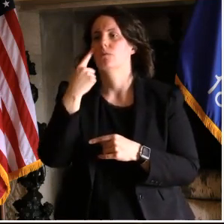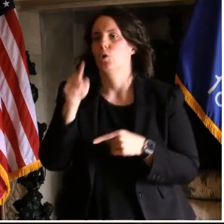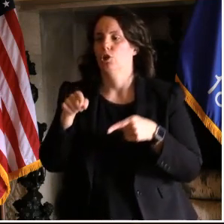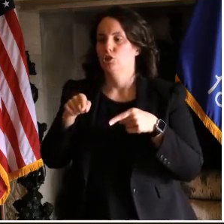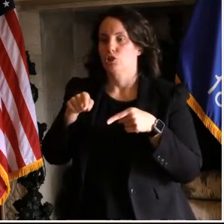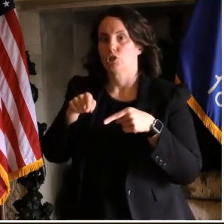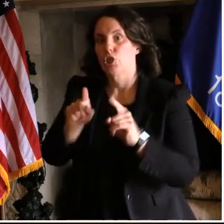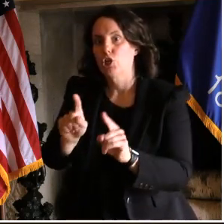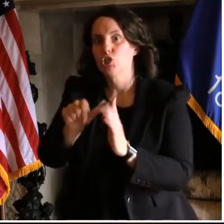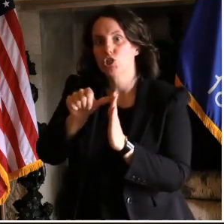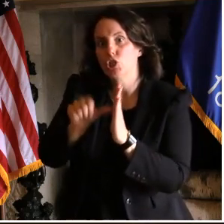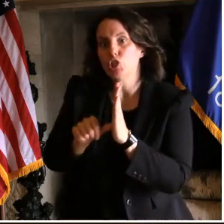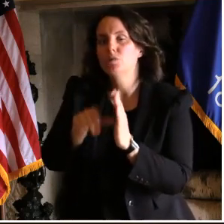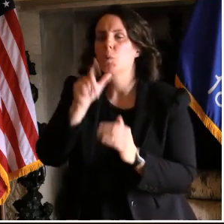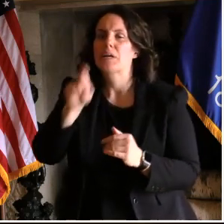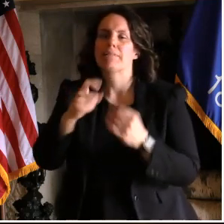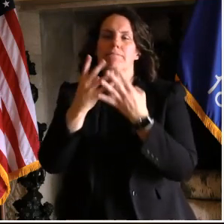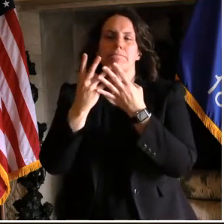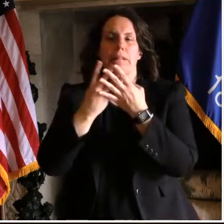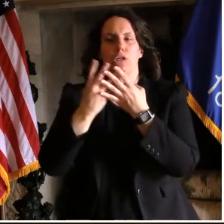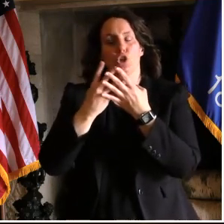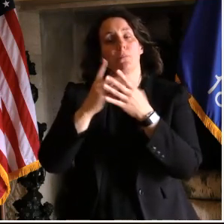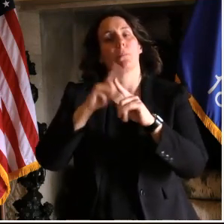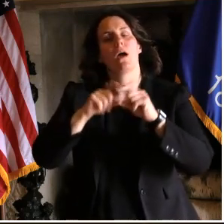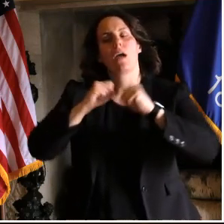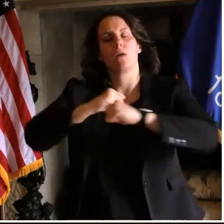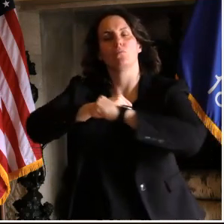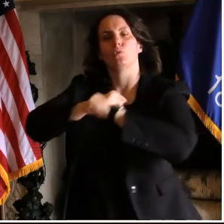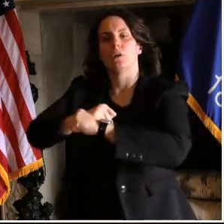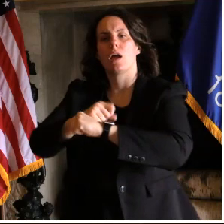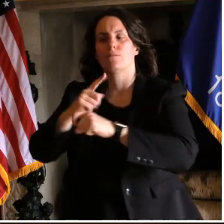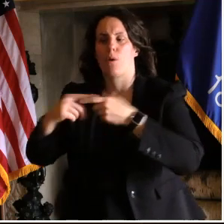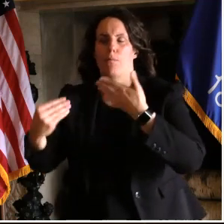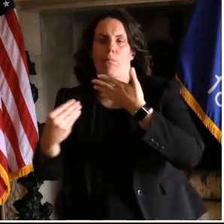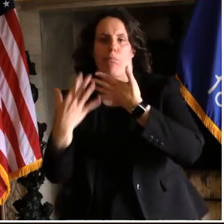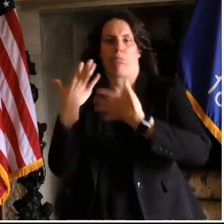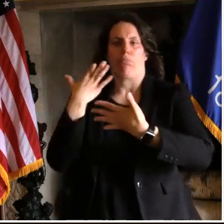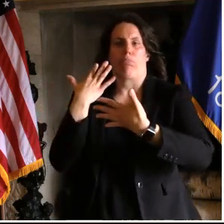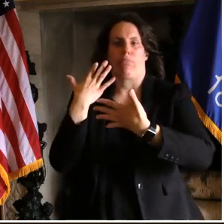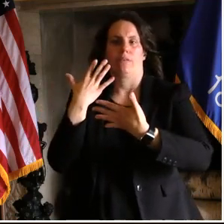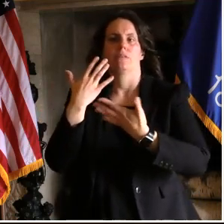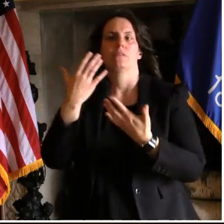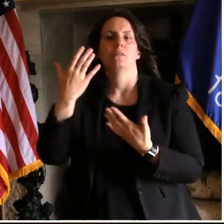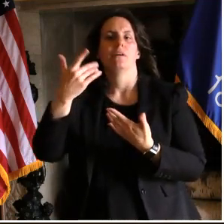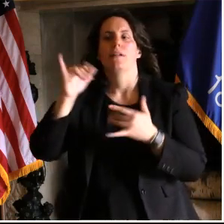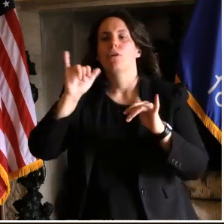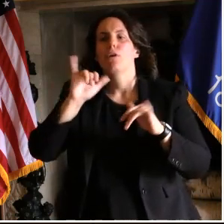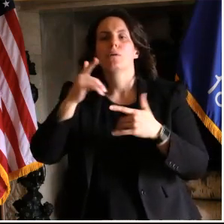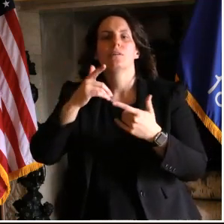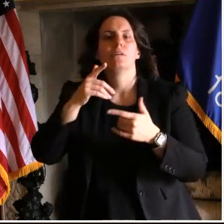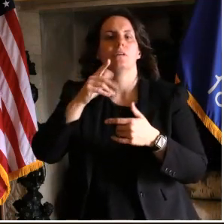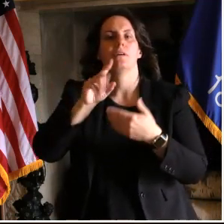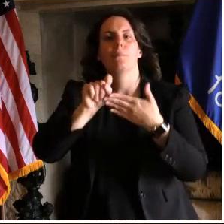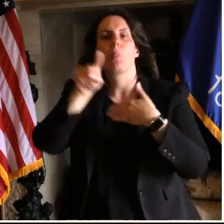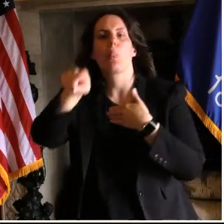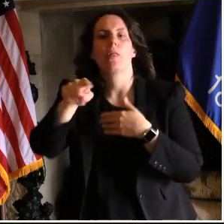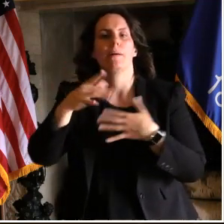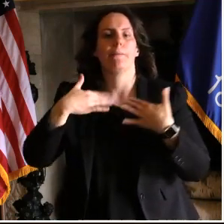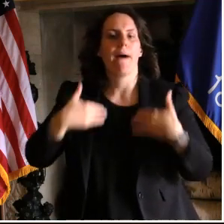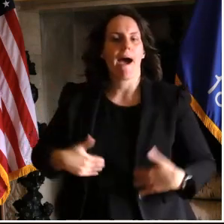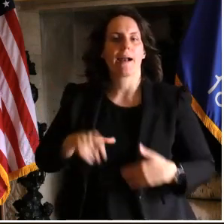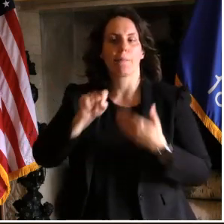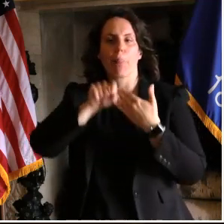just block or prevent droplets from going into someone's nose or mouth, can also